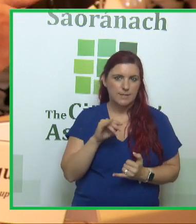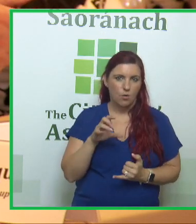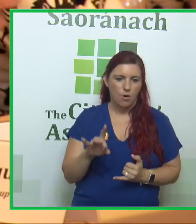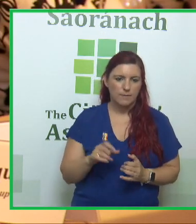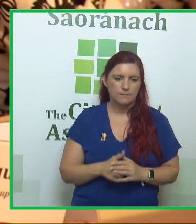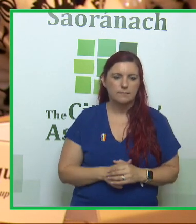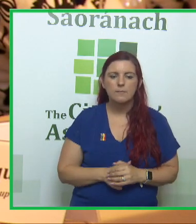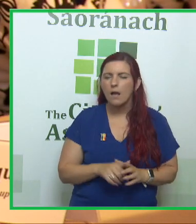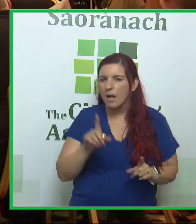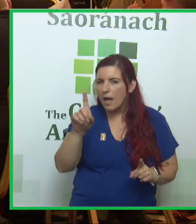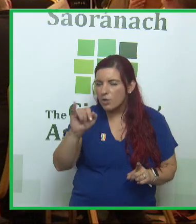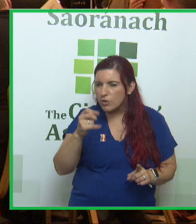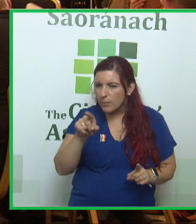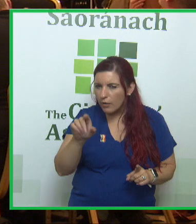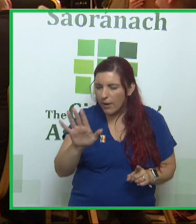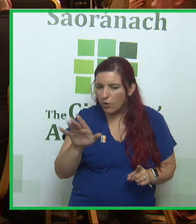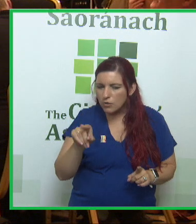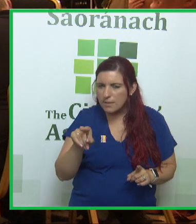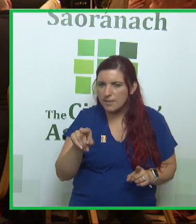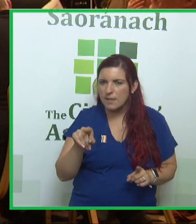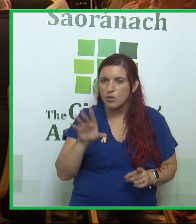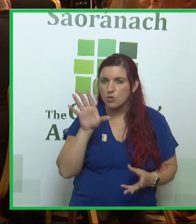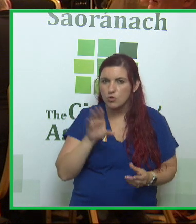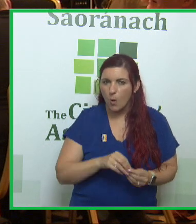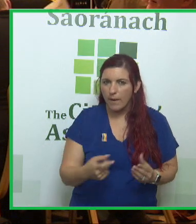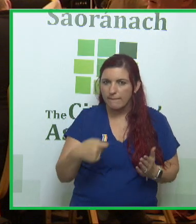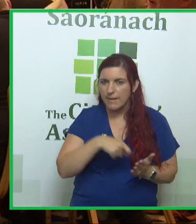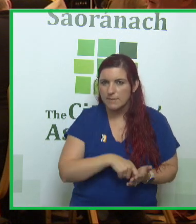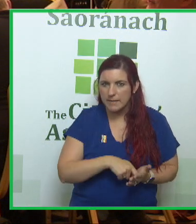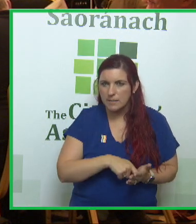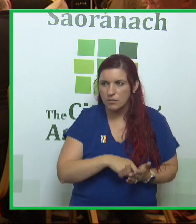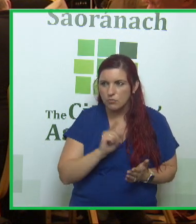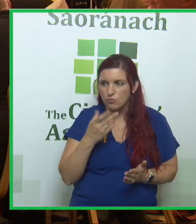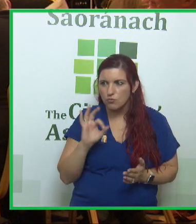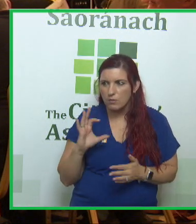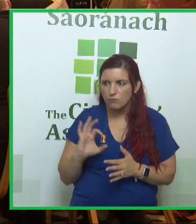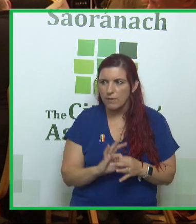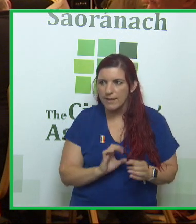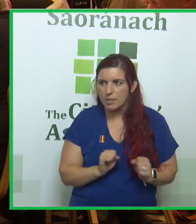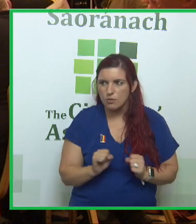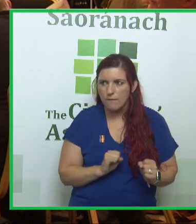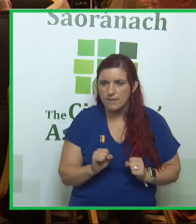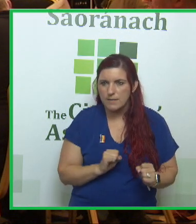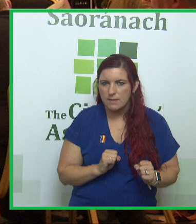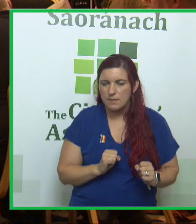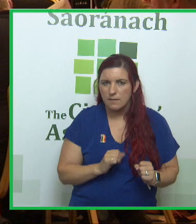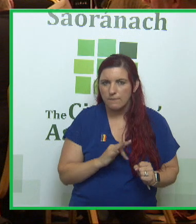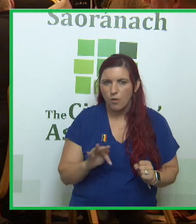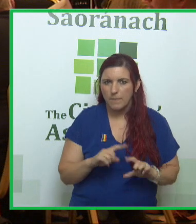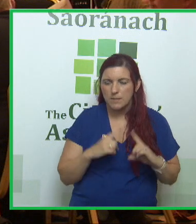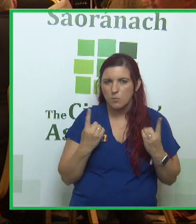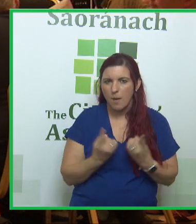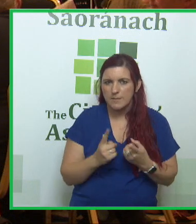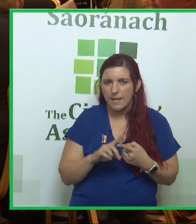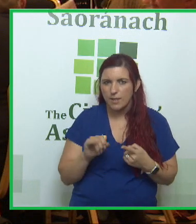sorry, while you're on a roll, just the total investment in drugs-related services from the department and